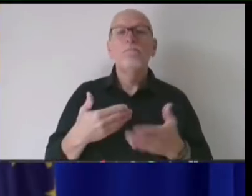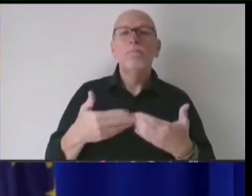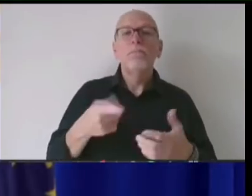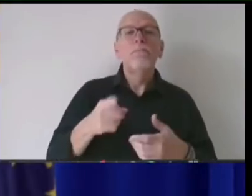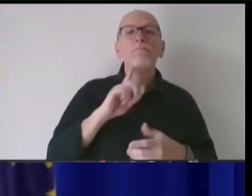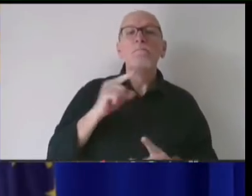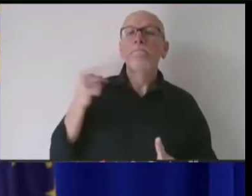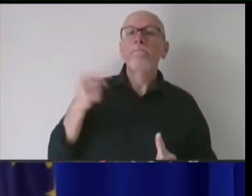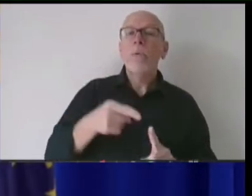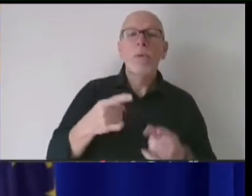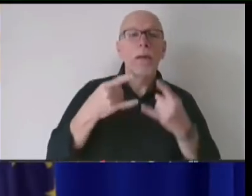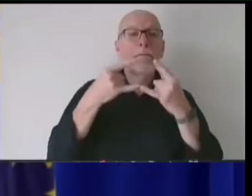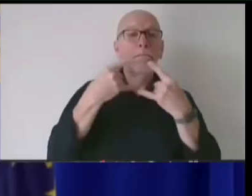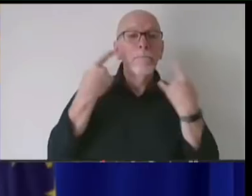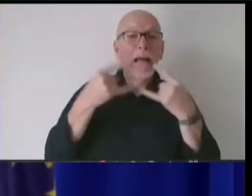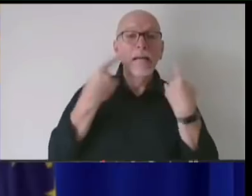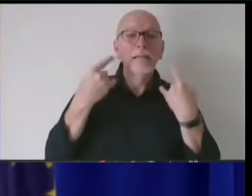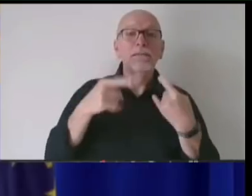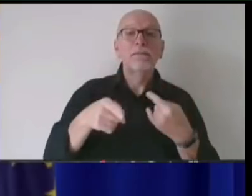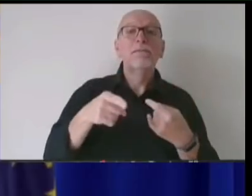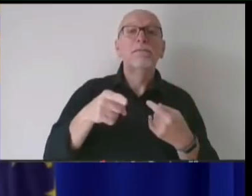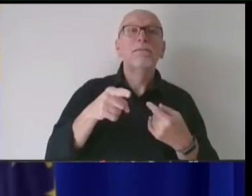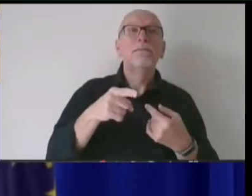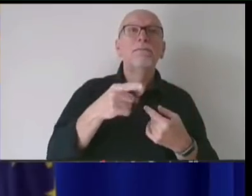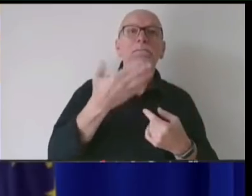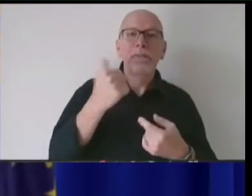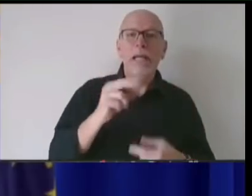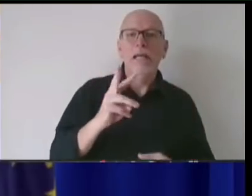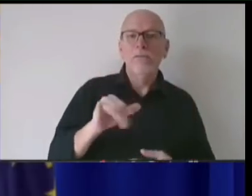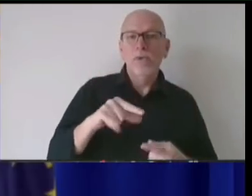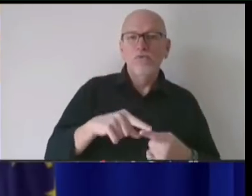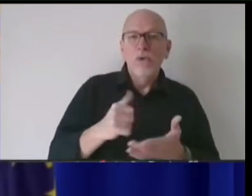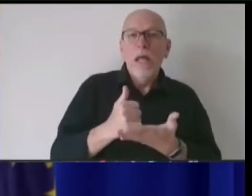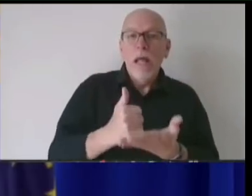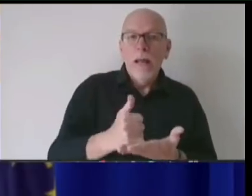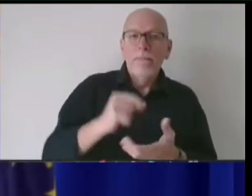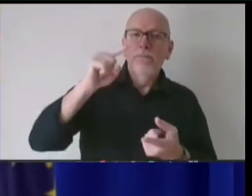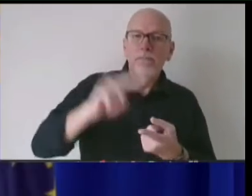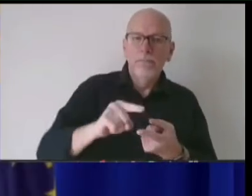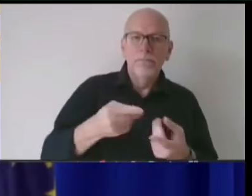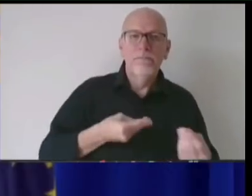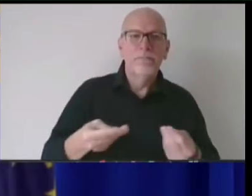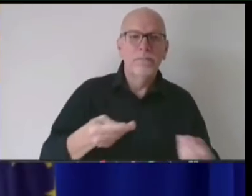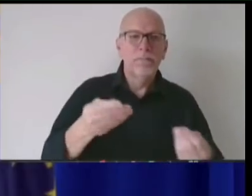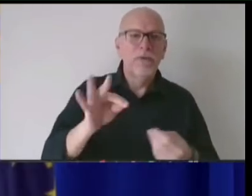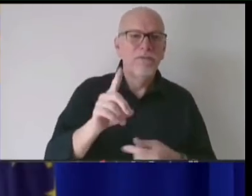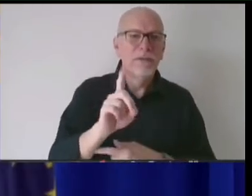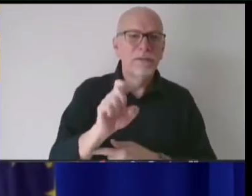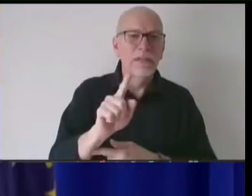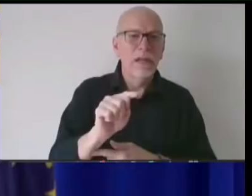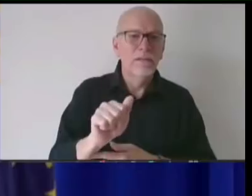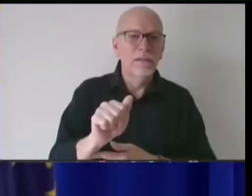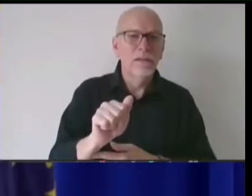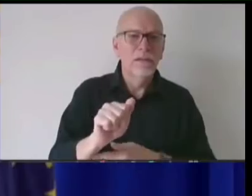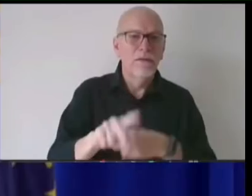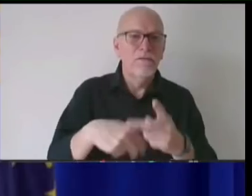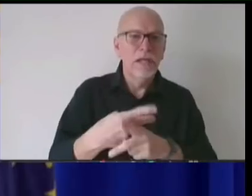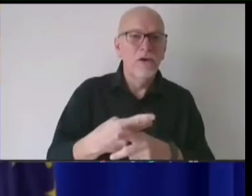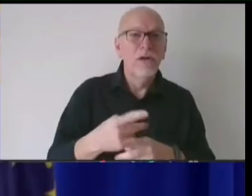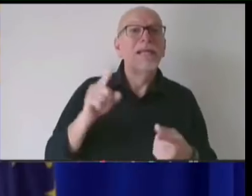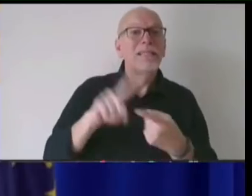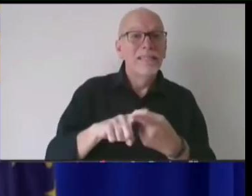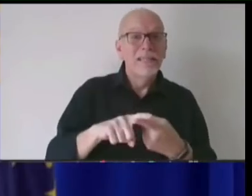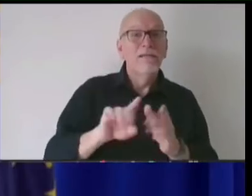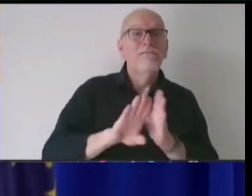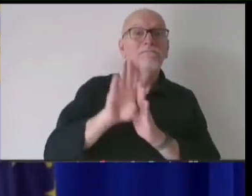is masking is the mitigation measure that will help to decrease transmission of this Delta variant until we get out of this